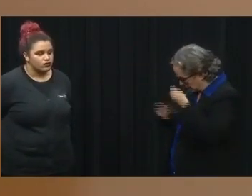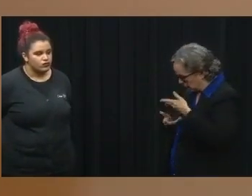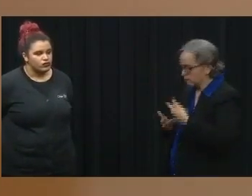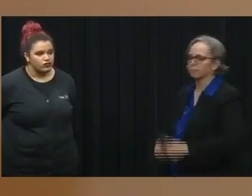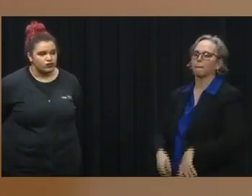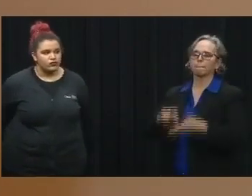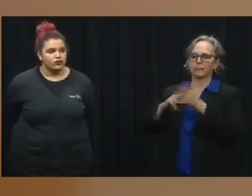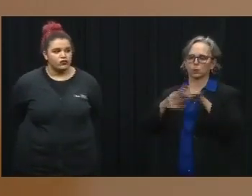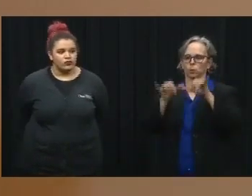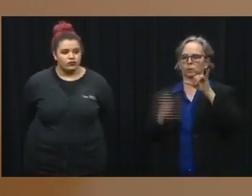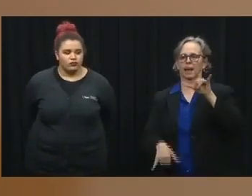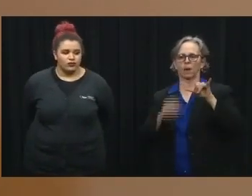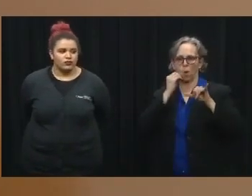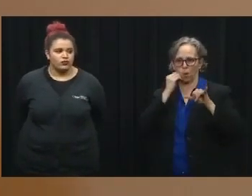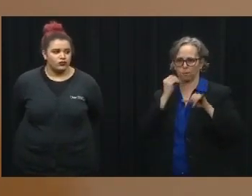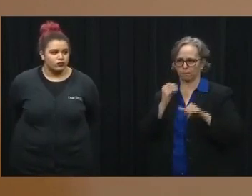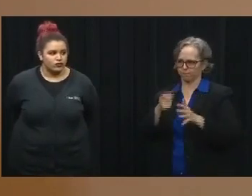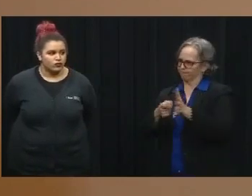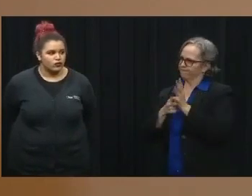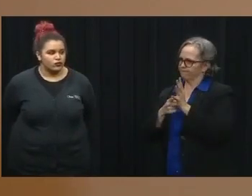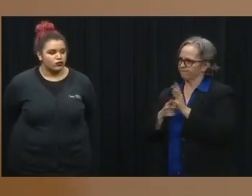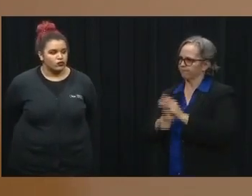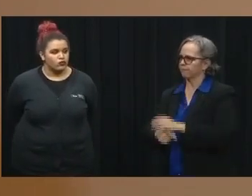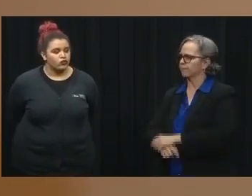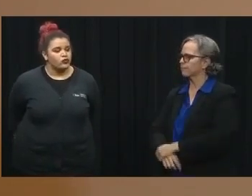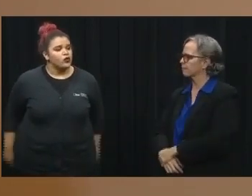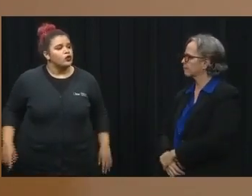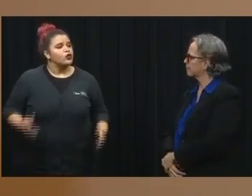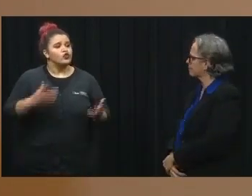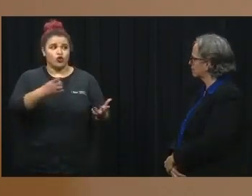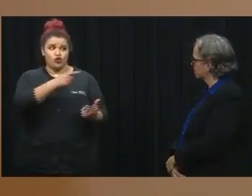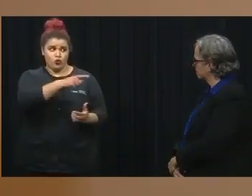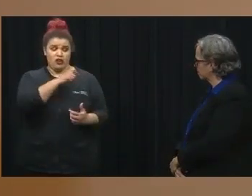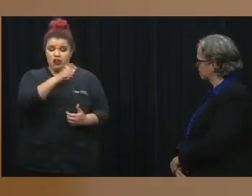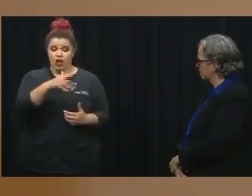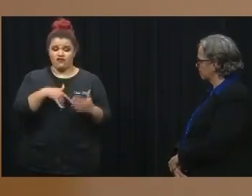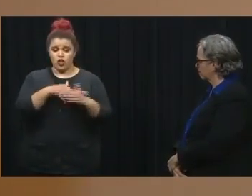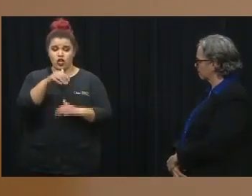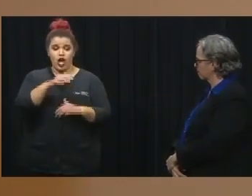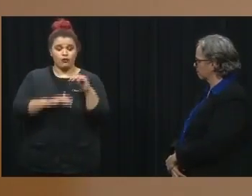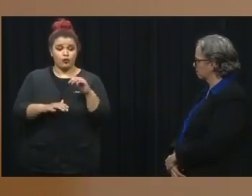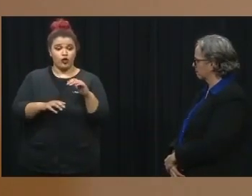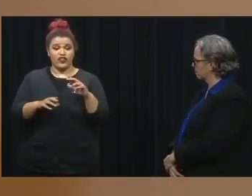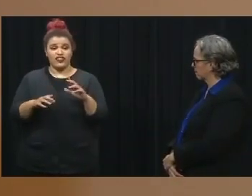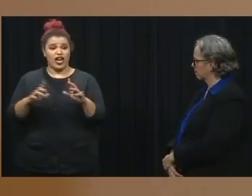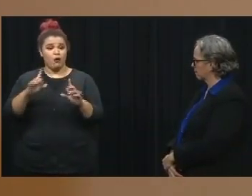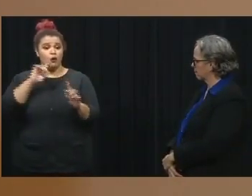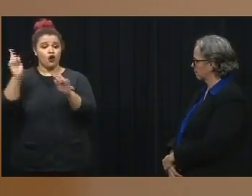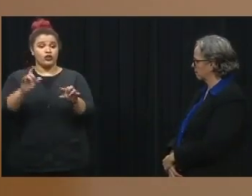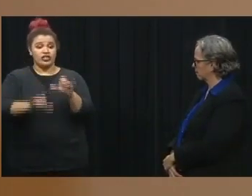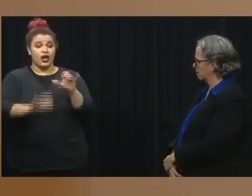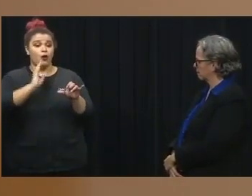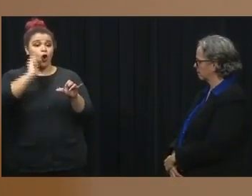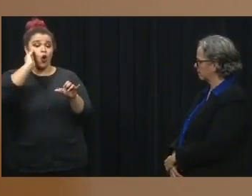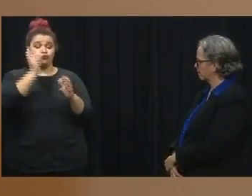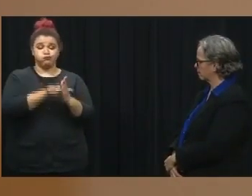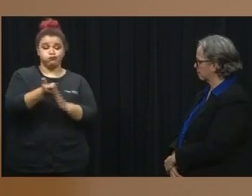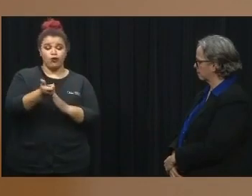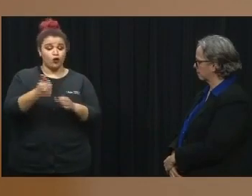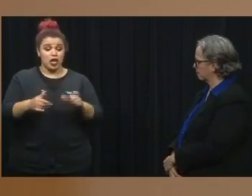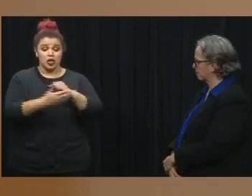comfortable removing a stay-at-home order on any county in Ohio at this point? At this point, we know that